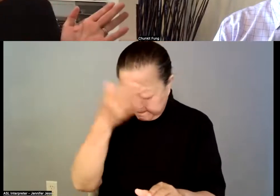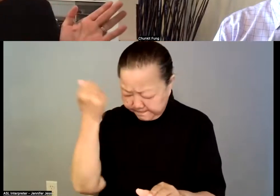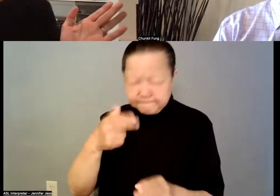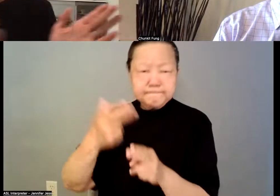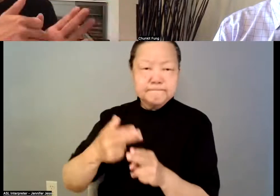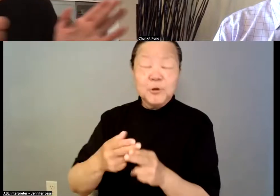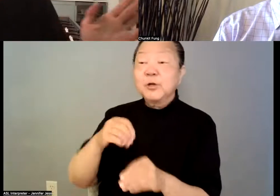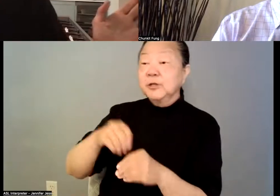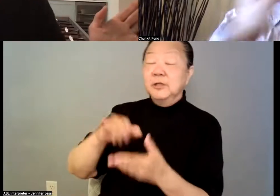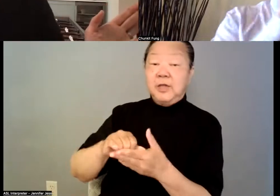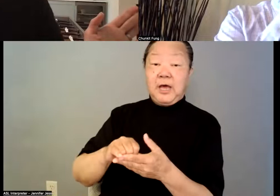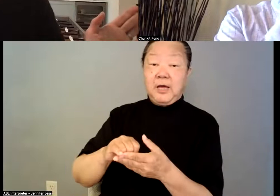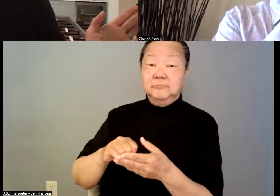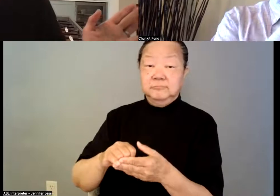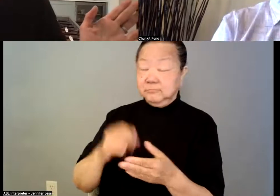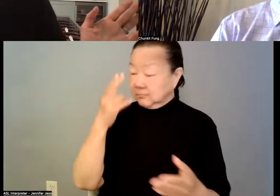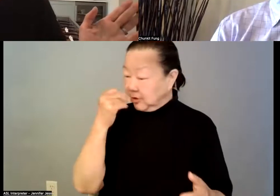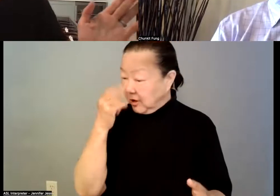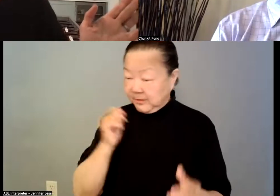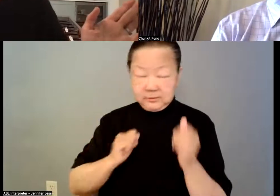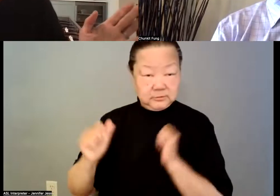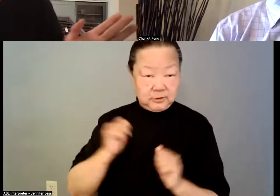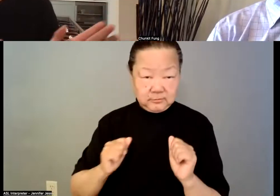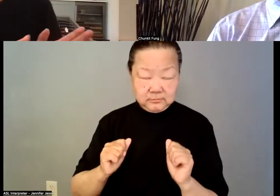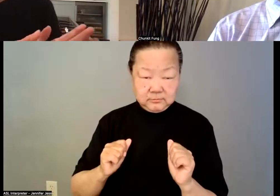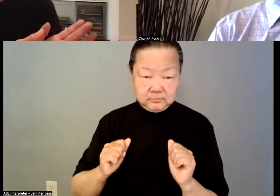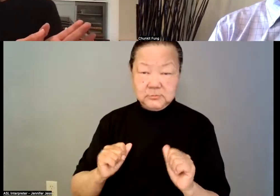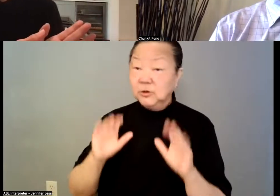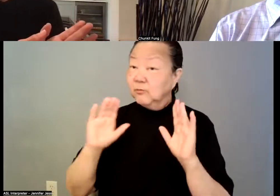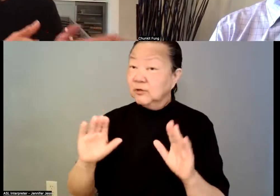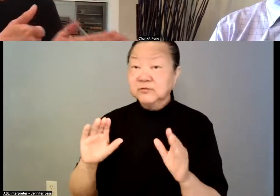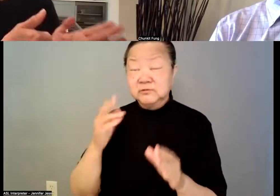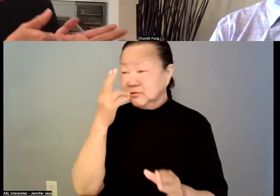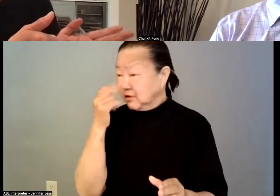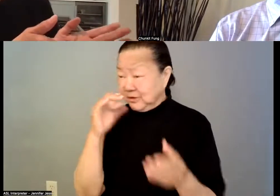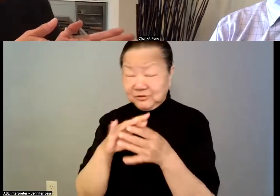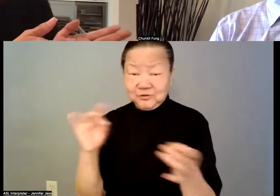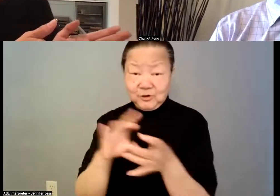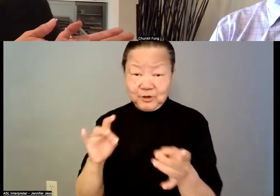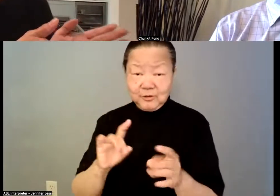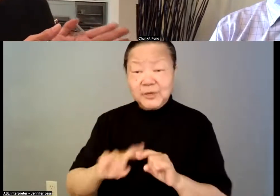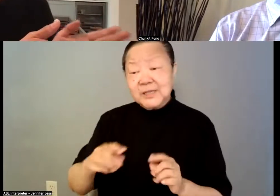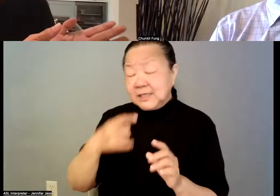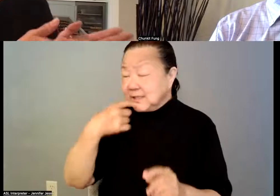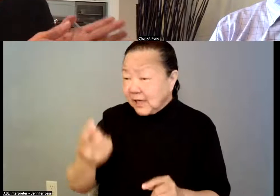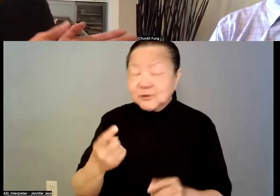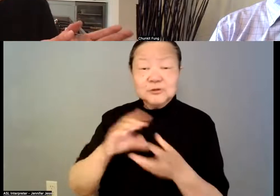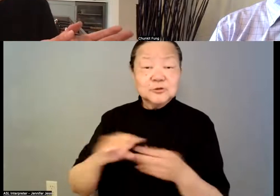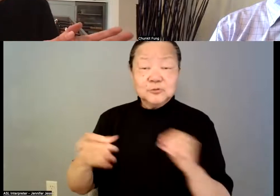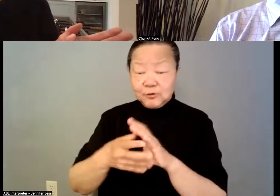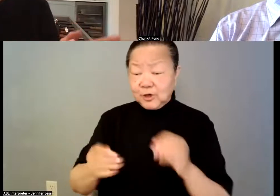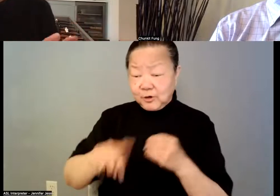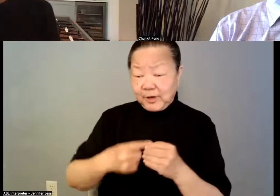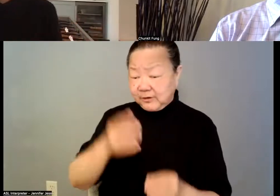in it, embedded in this wonderful comedic storytelling, is this incident with his father where somebody, you know, vandalized